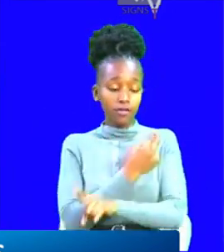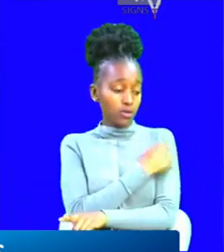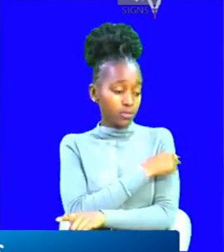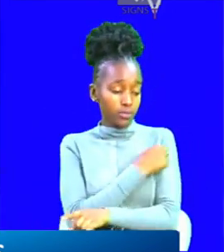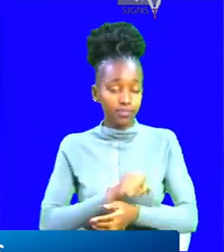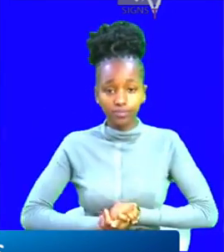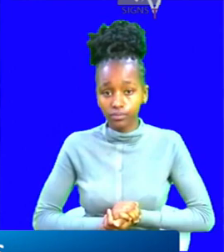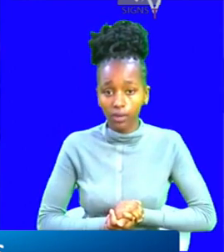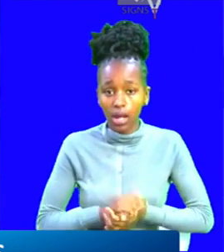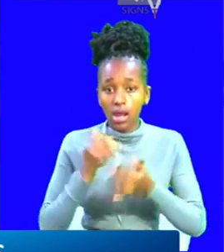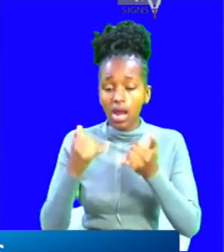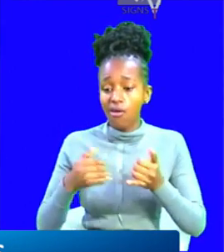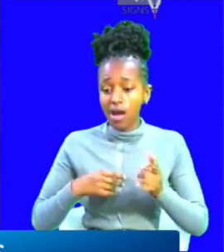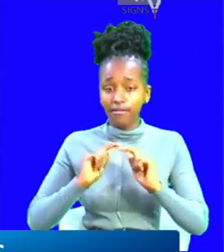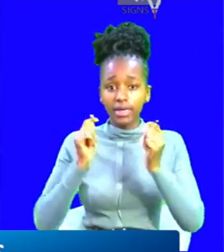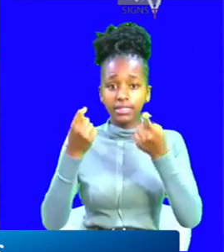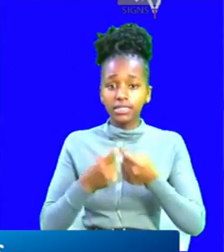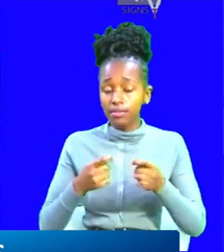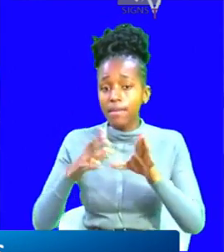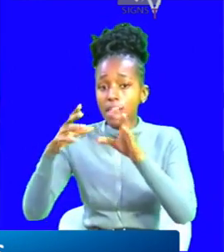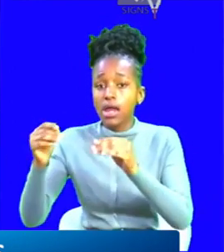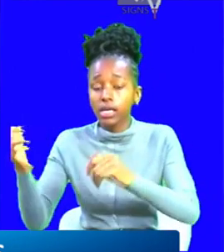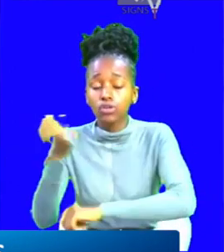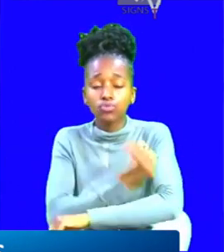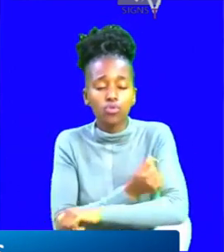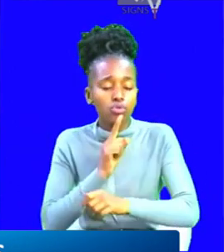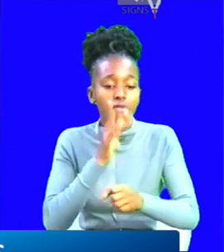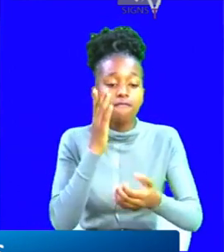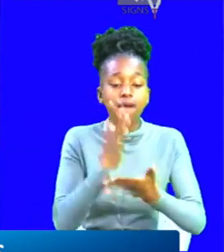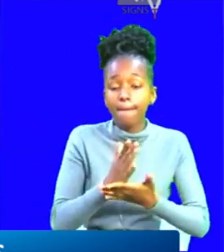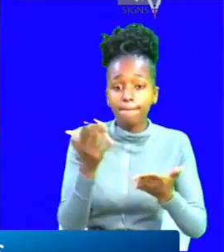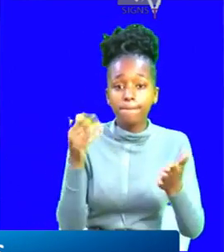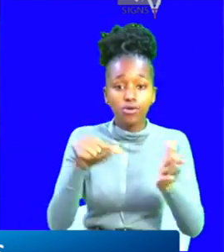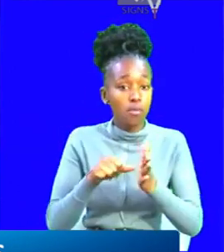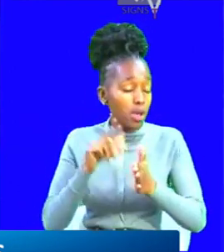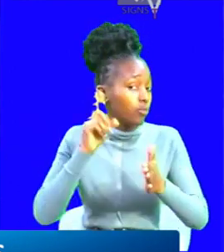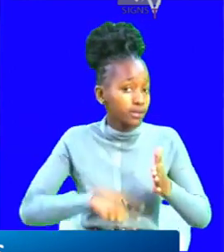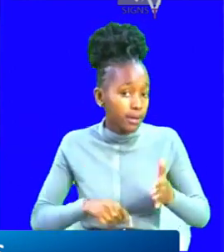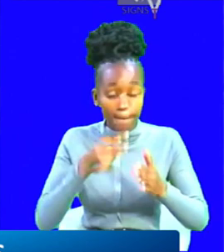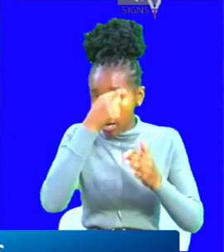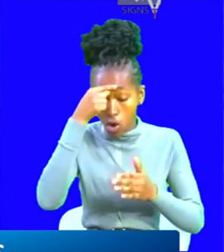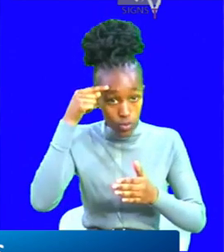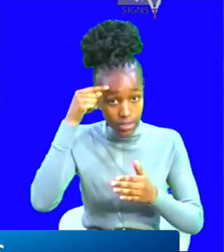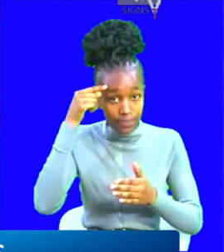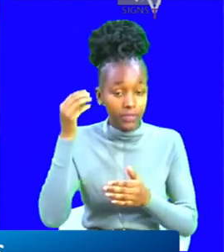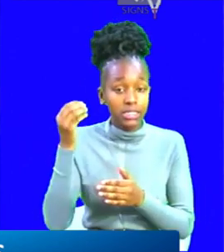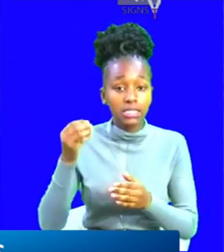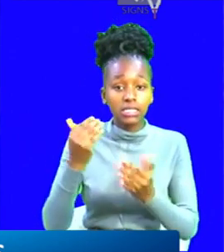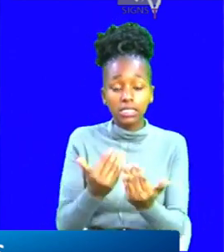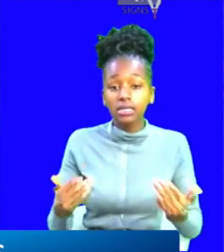team to school to confirm exactly what the problem is. The students are presenting with low abdominal pain,